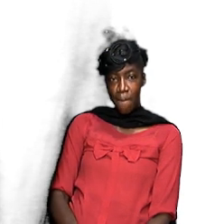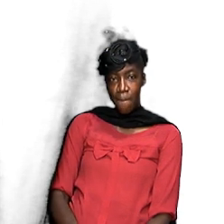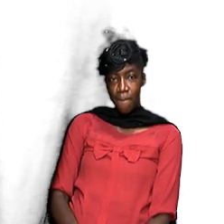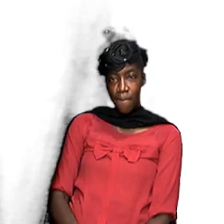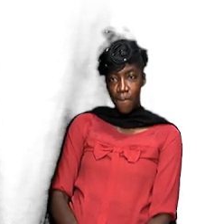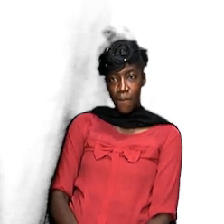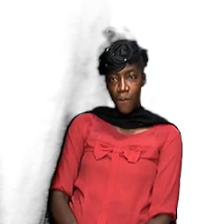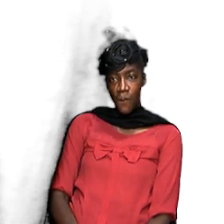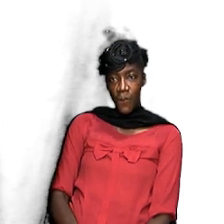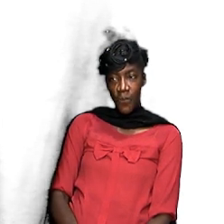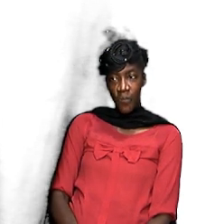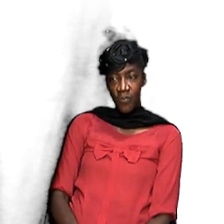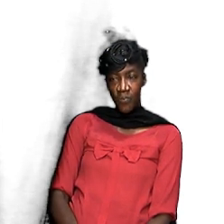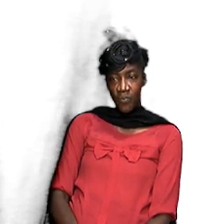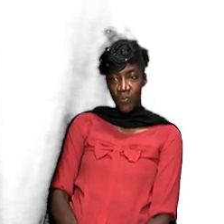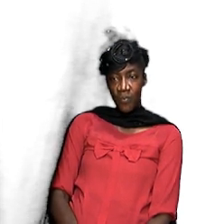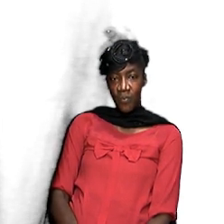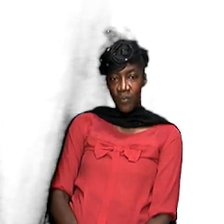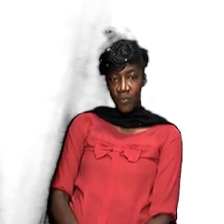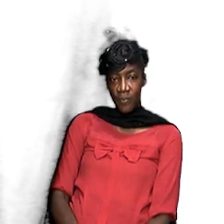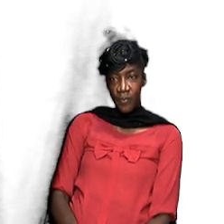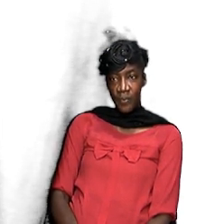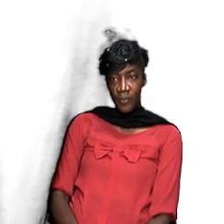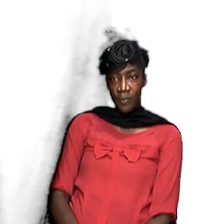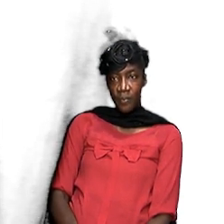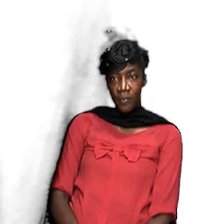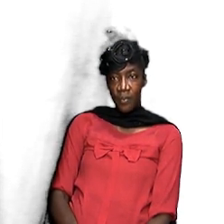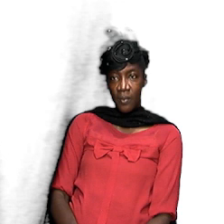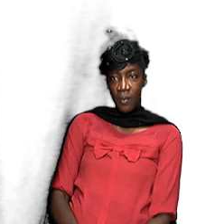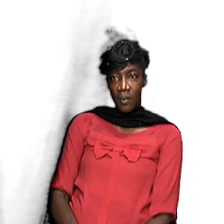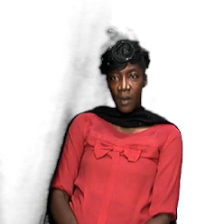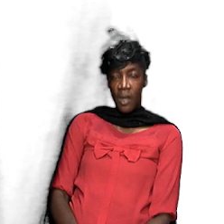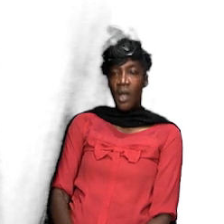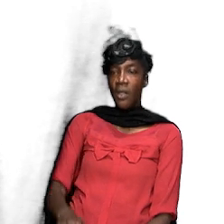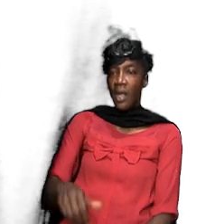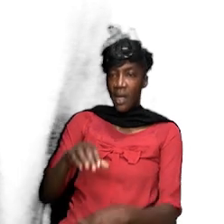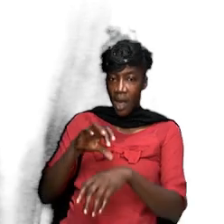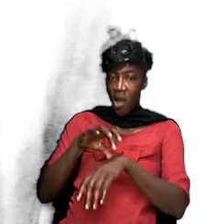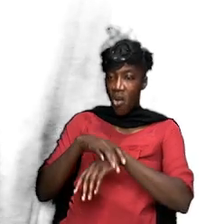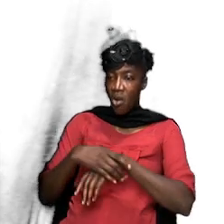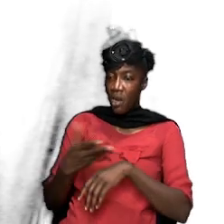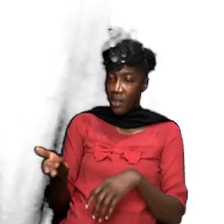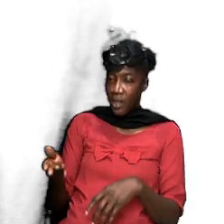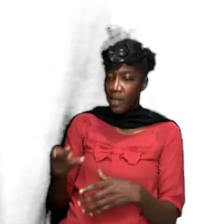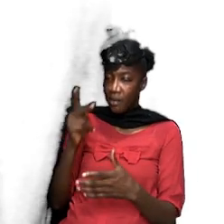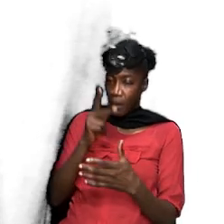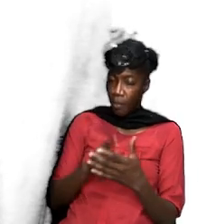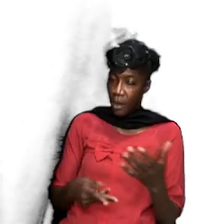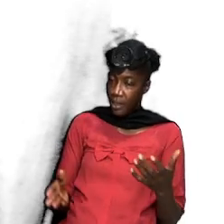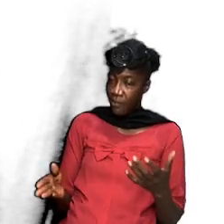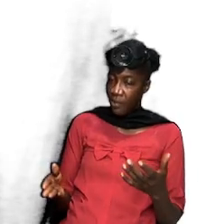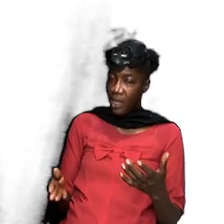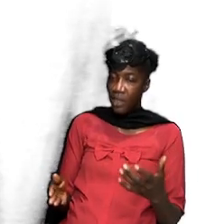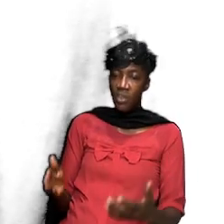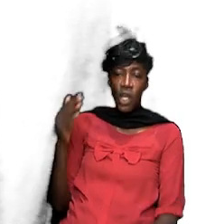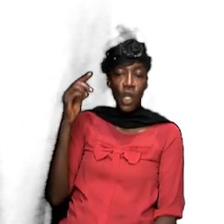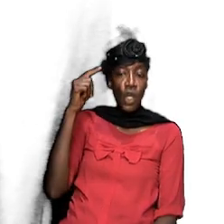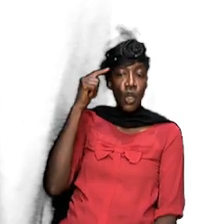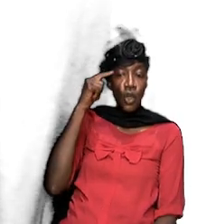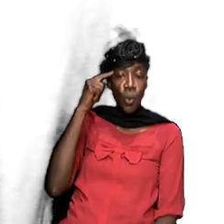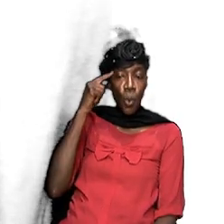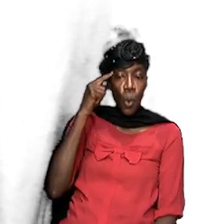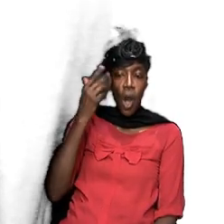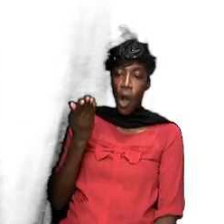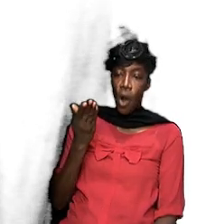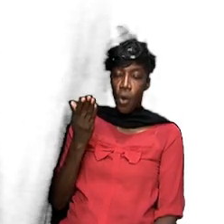The temporal things are a part of the things that we should ask for, yes, but we must know how to strike a